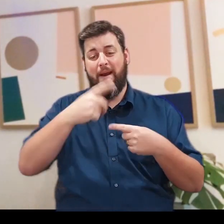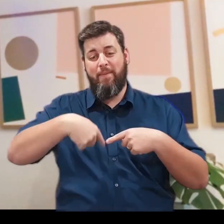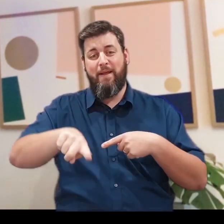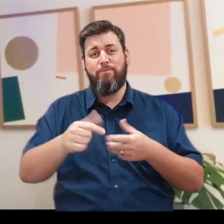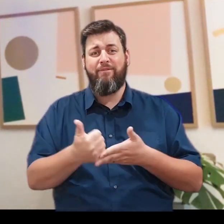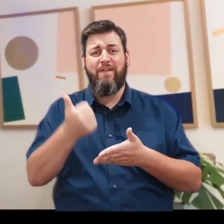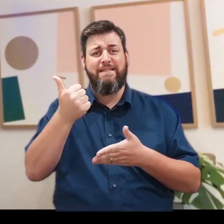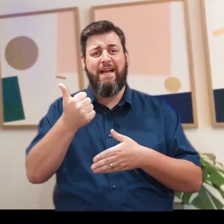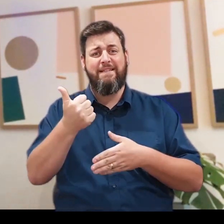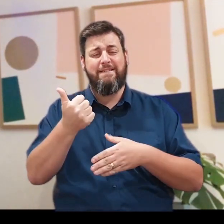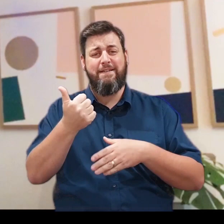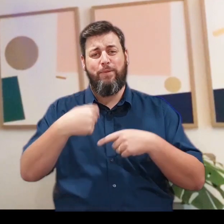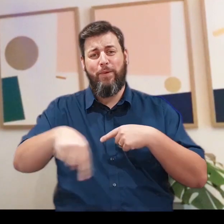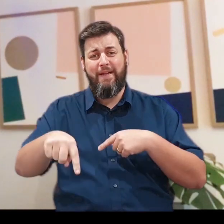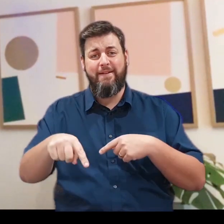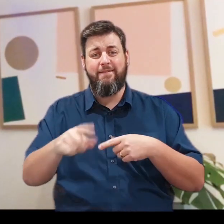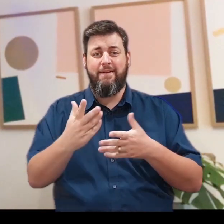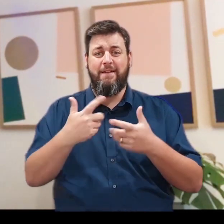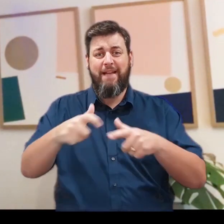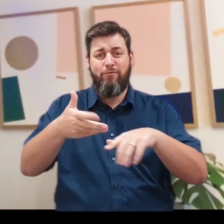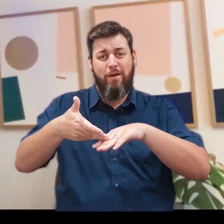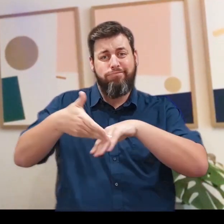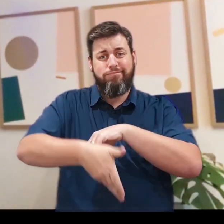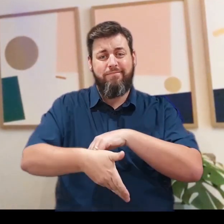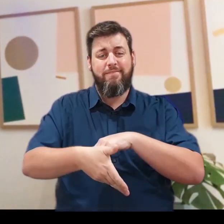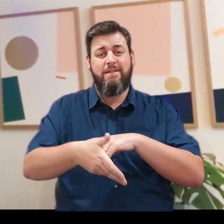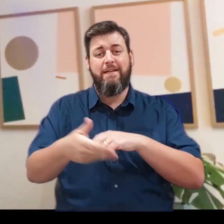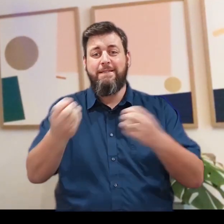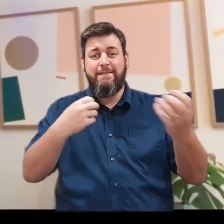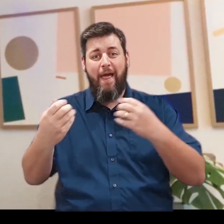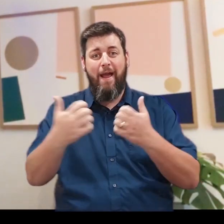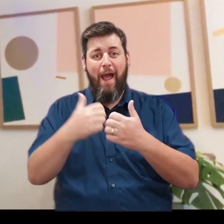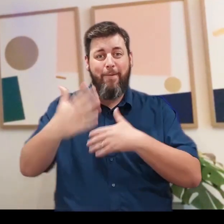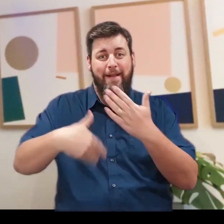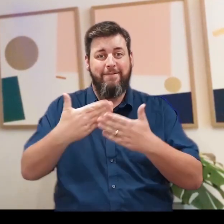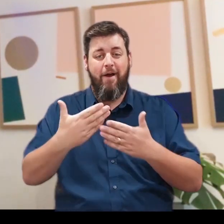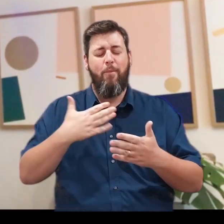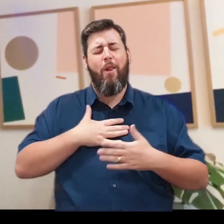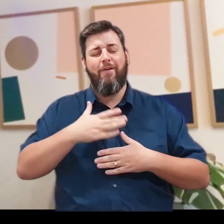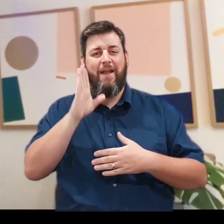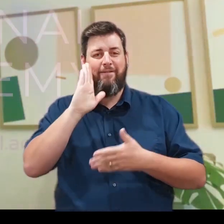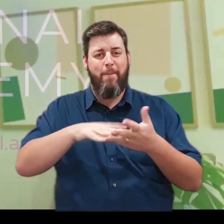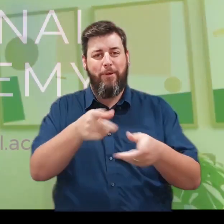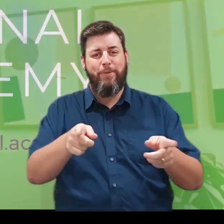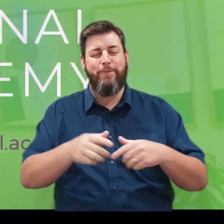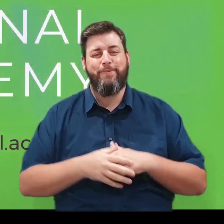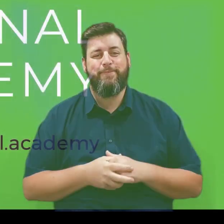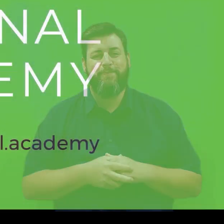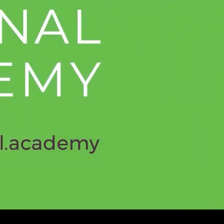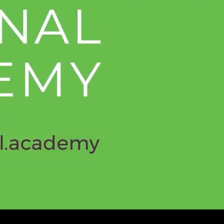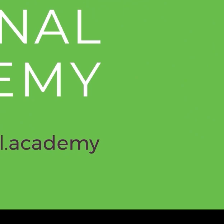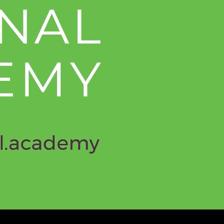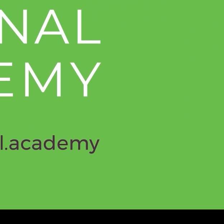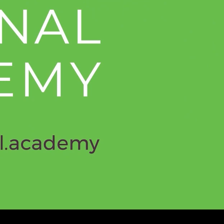week. Keep working really hard and keep telling us how you're getting on because we love to hear from you.